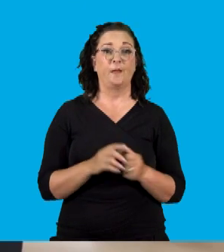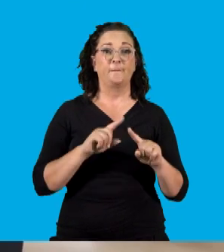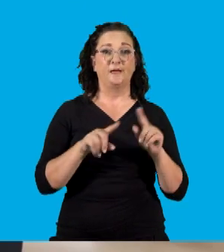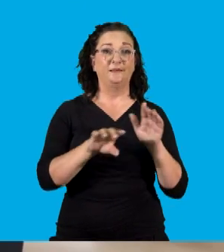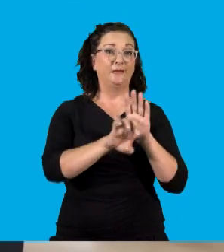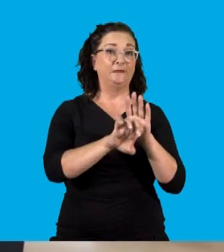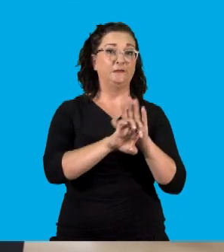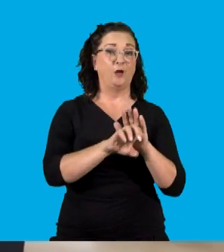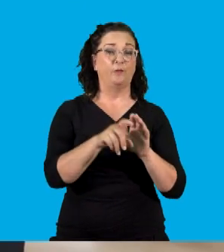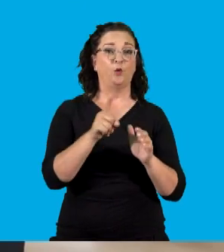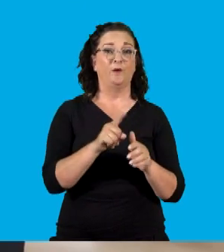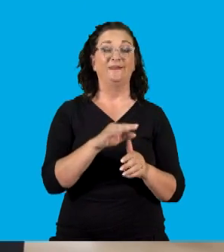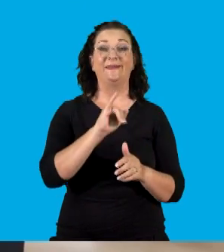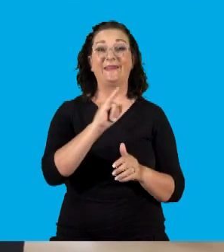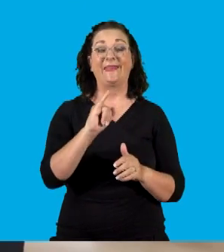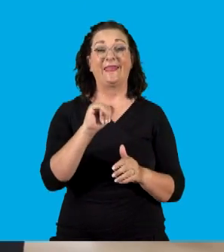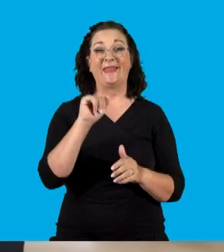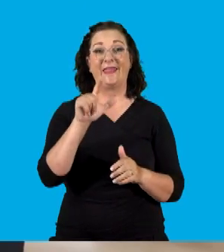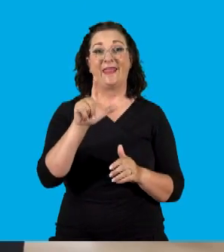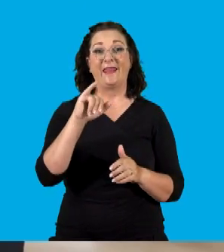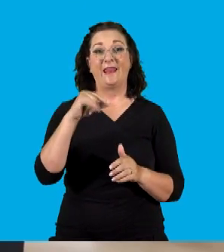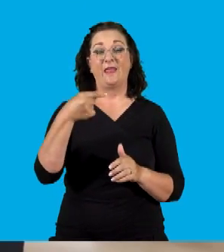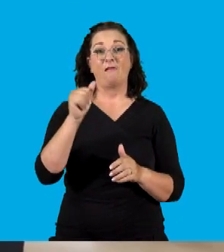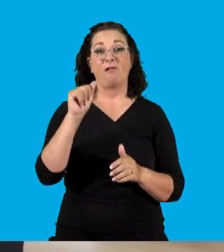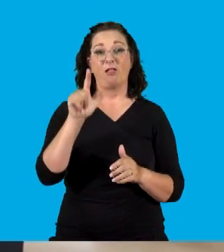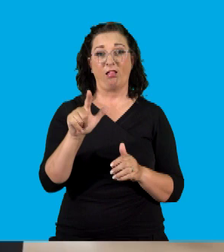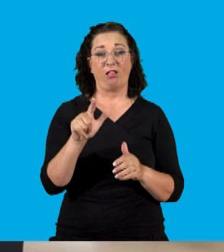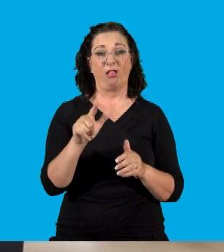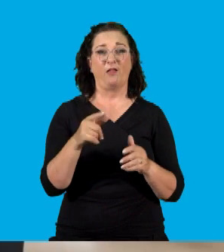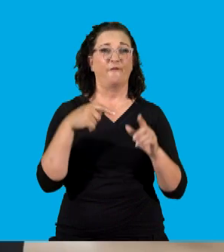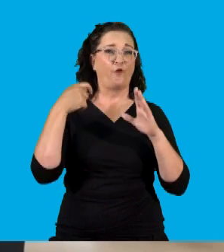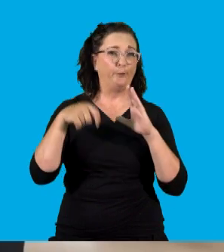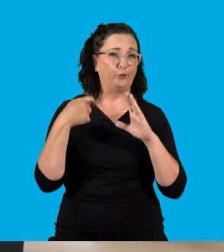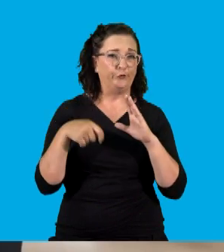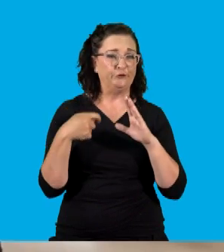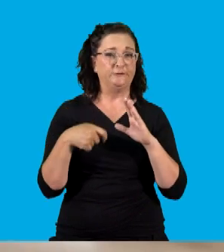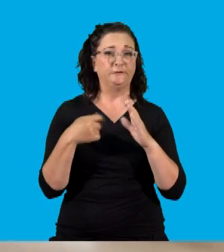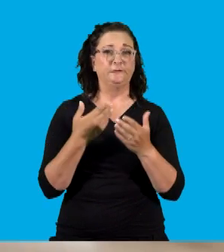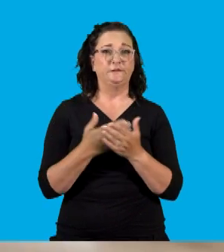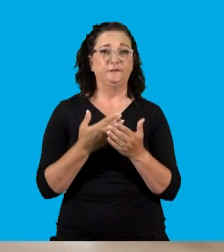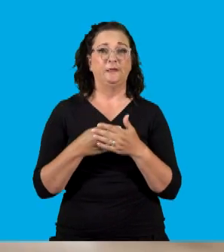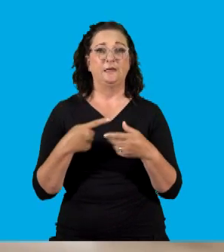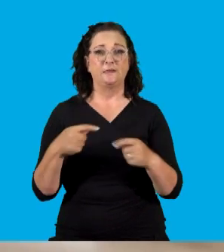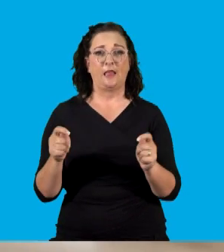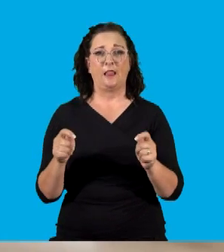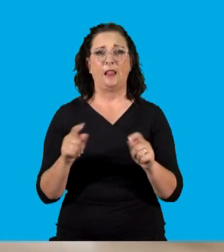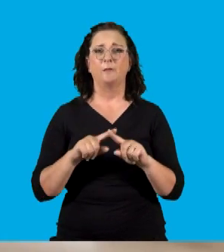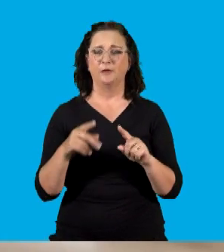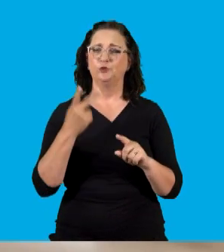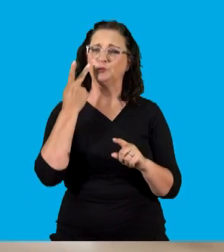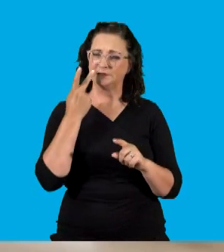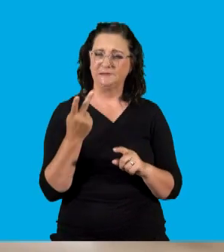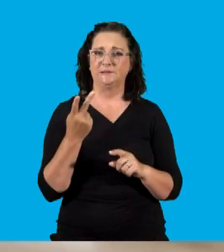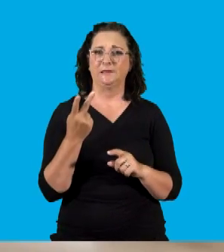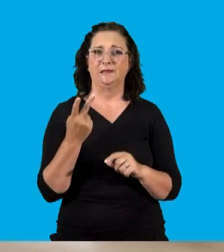of bootlegging is selling of illegal copied DVDs of latest movies on street corners. We are witnesses of